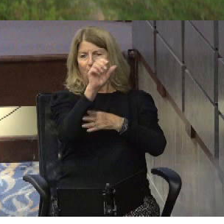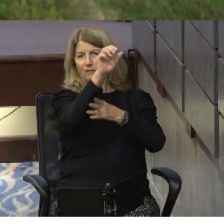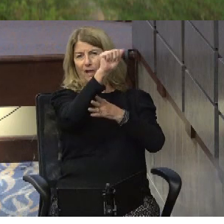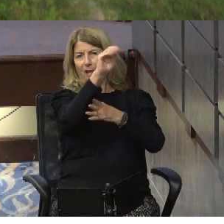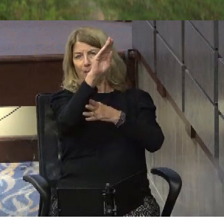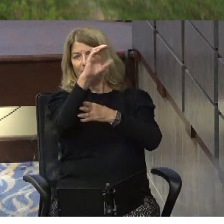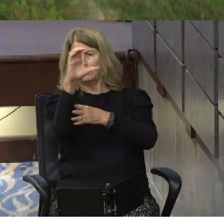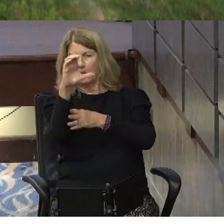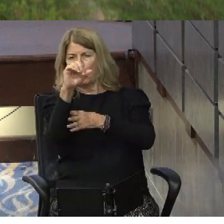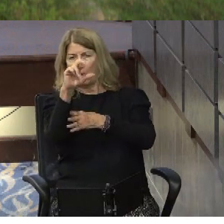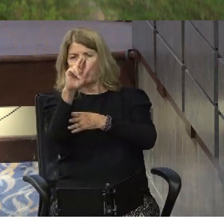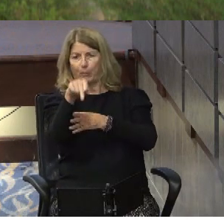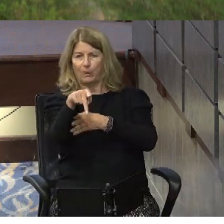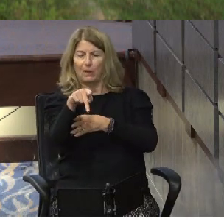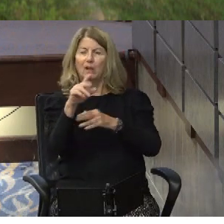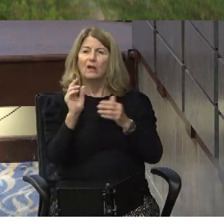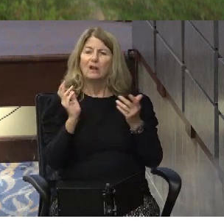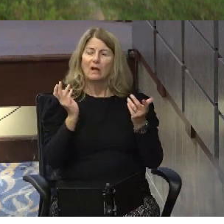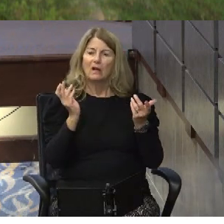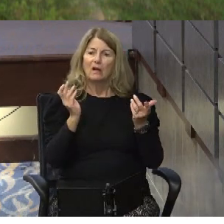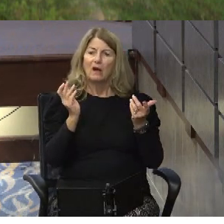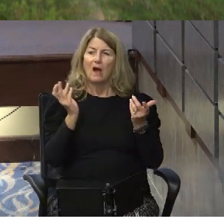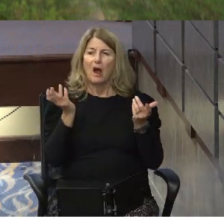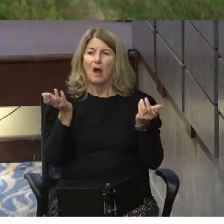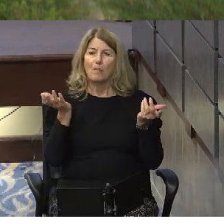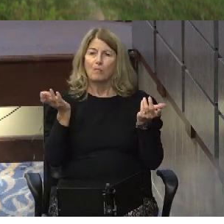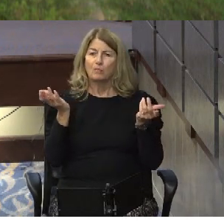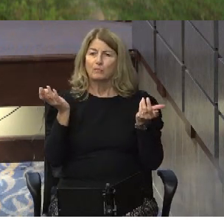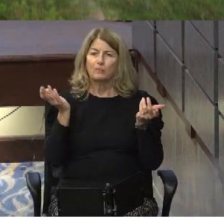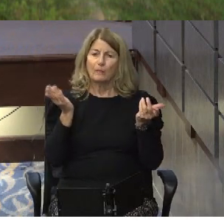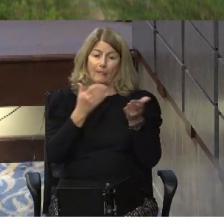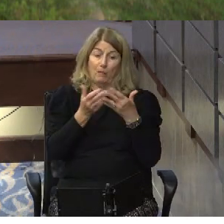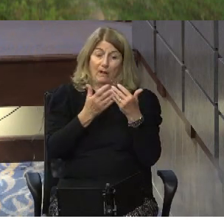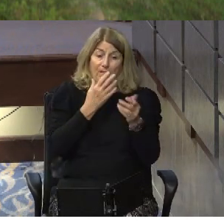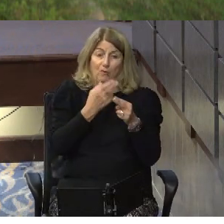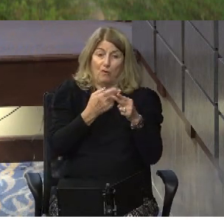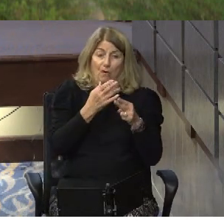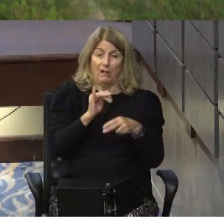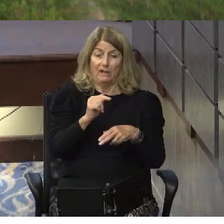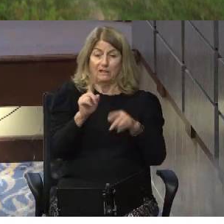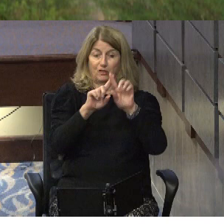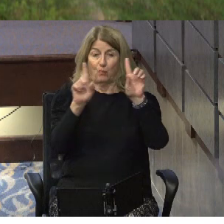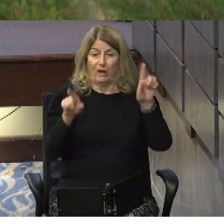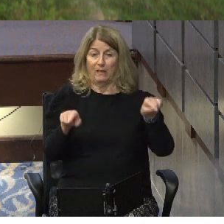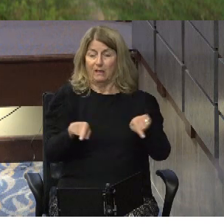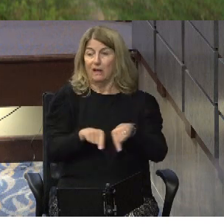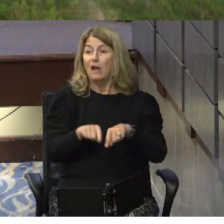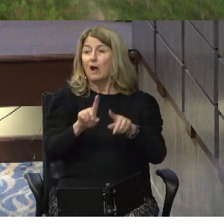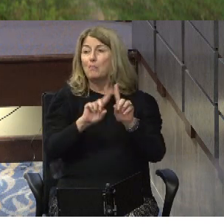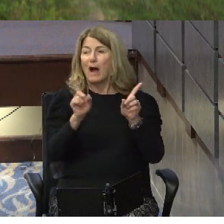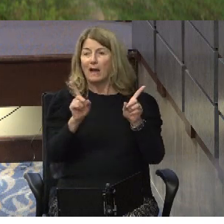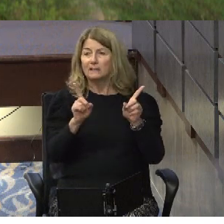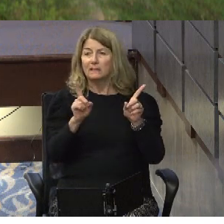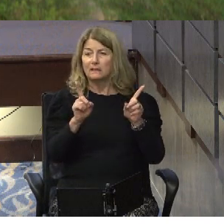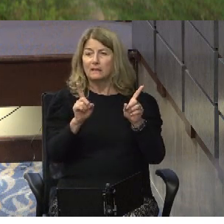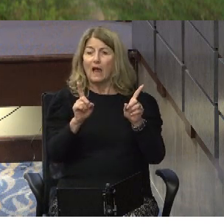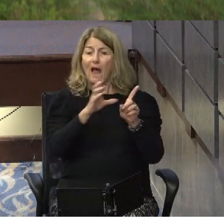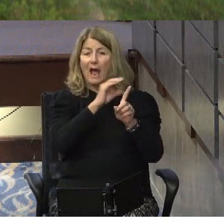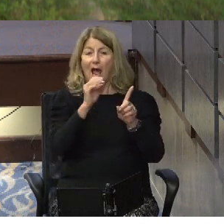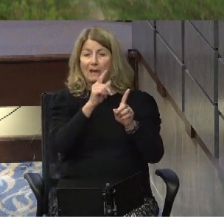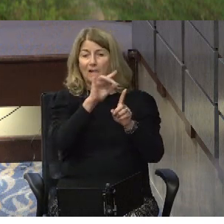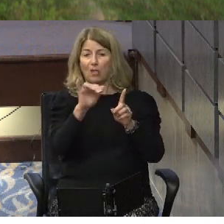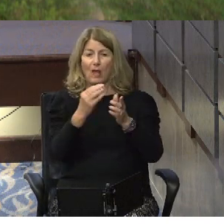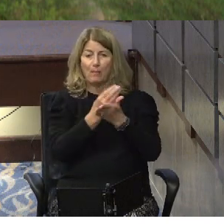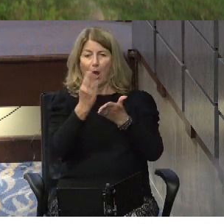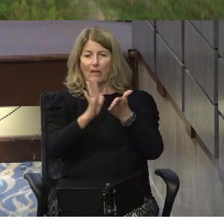Corp, whatever you call it, screen. But and they buy the